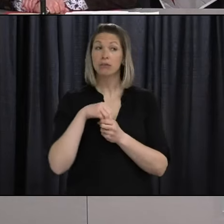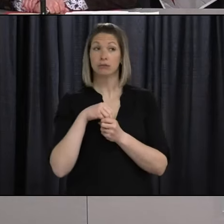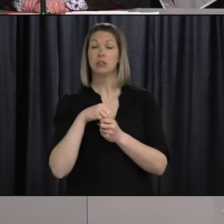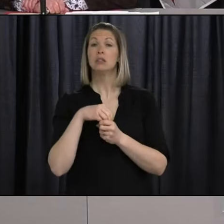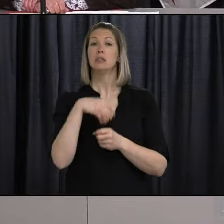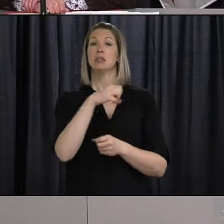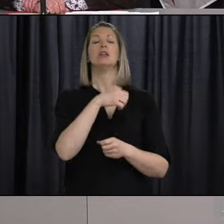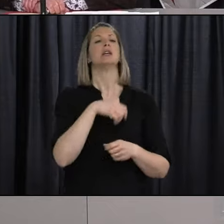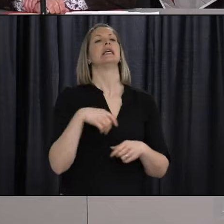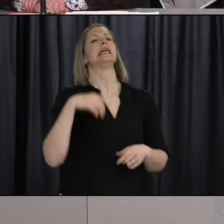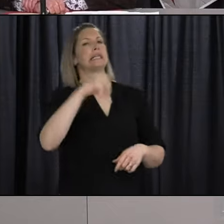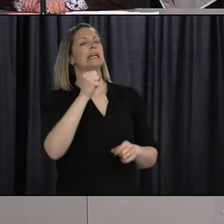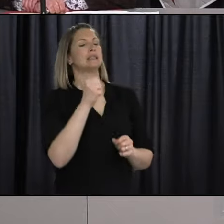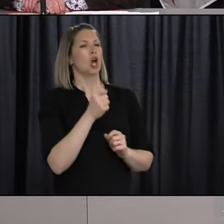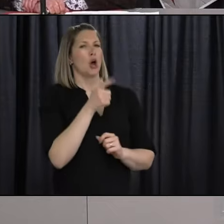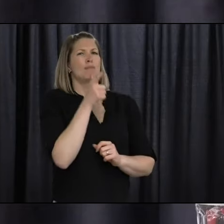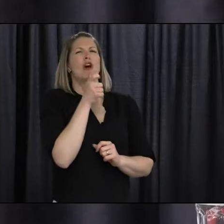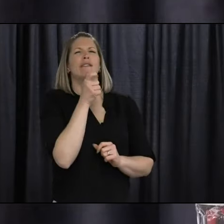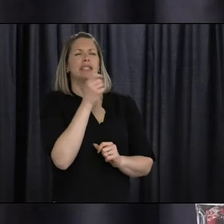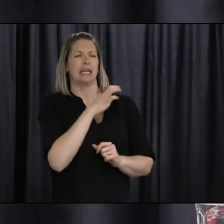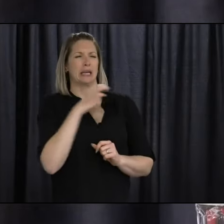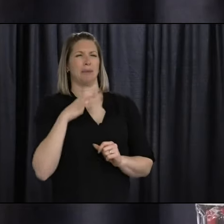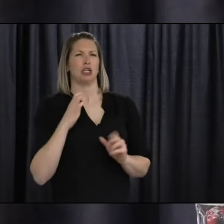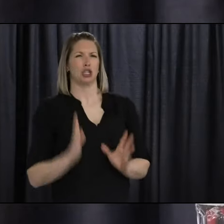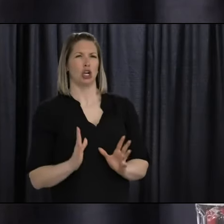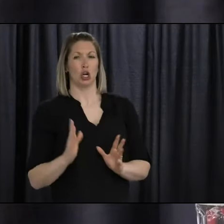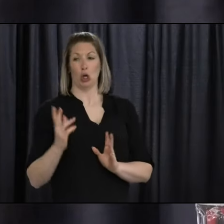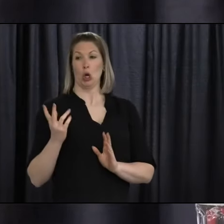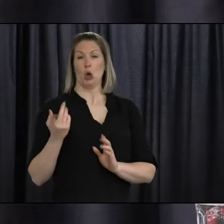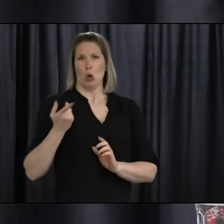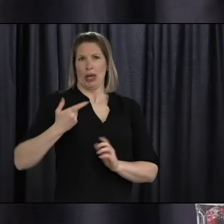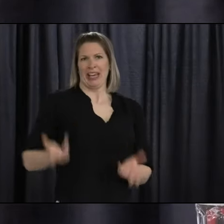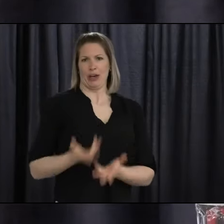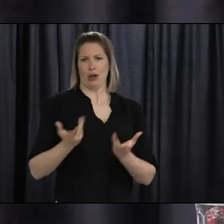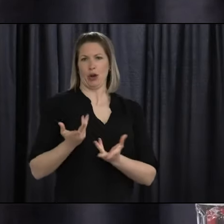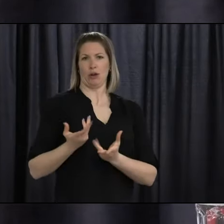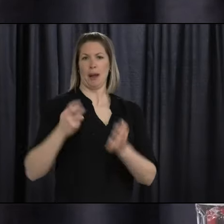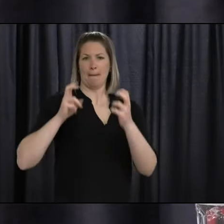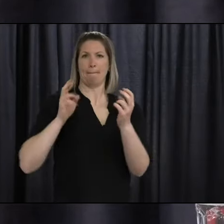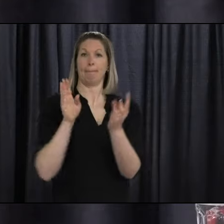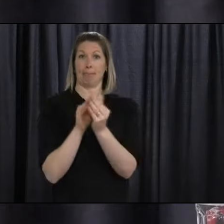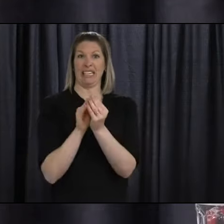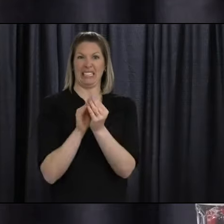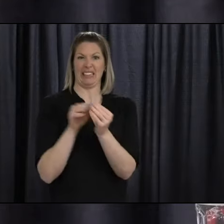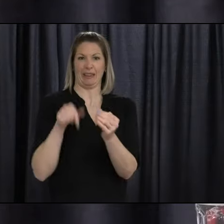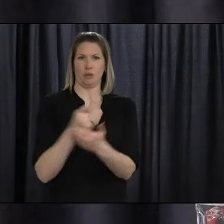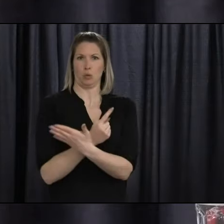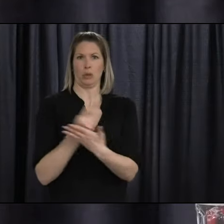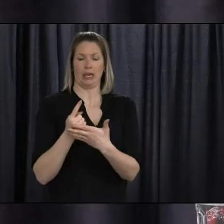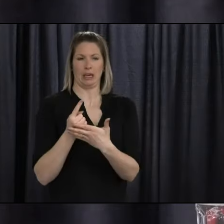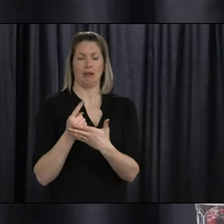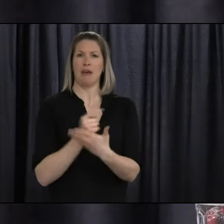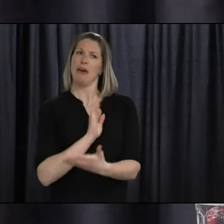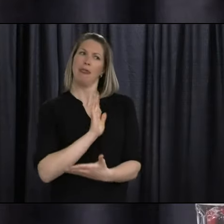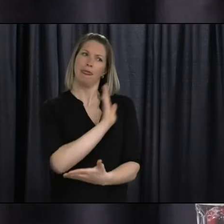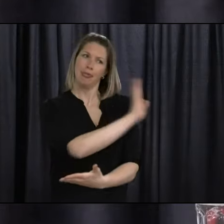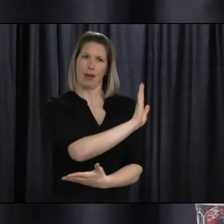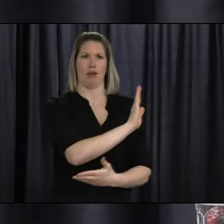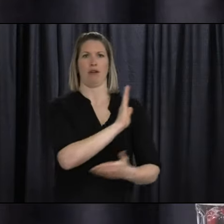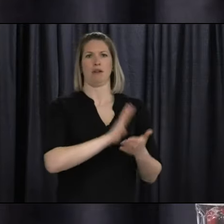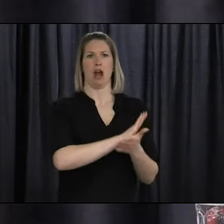privacy commissioner as recently as this week, if I'm not much mistaken, and certainly my read of that document is it's